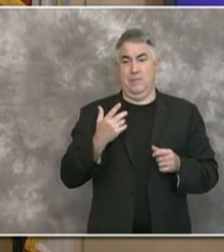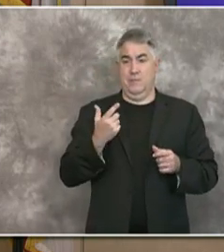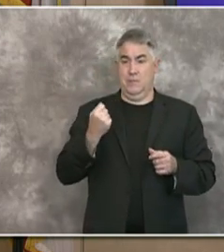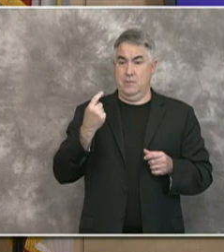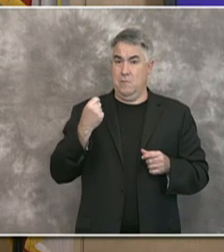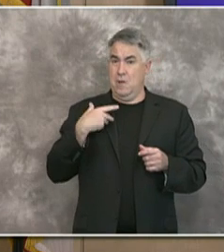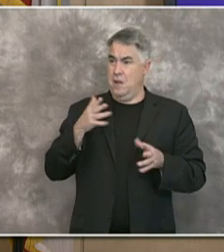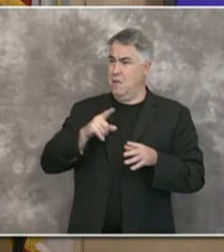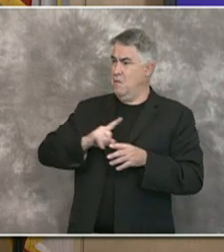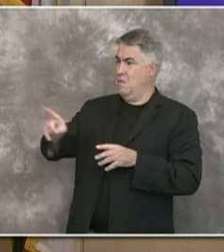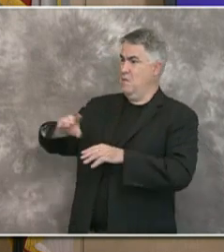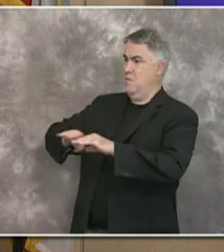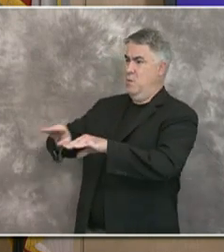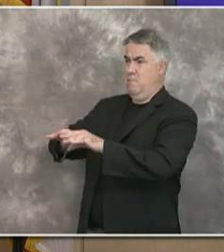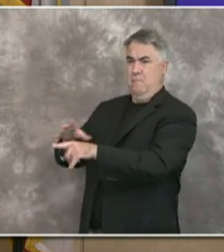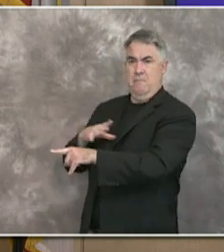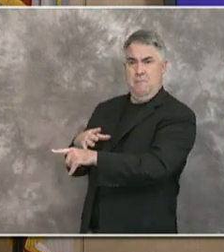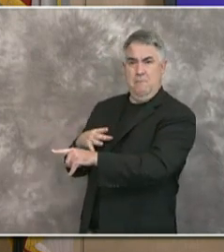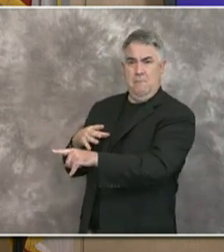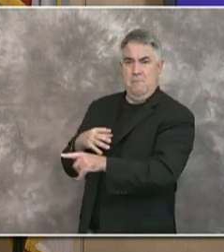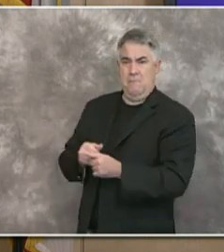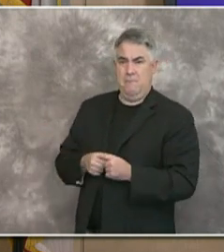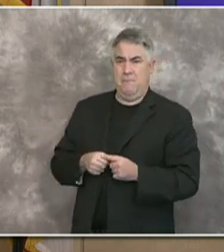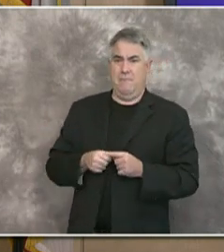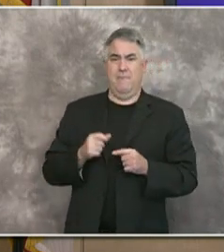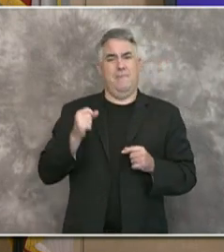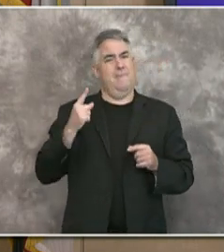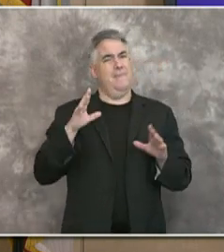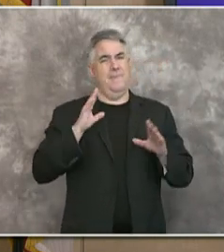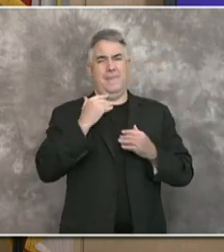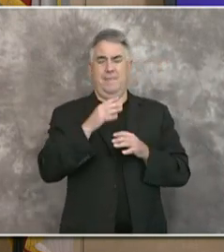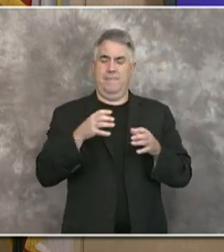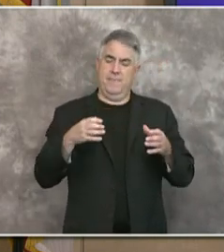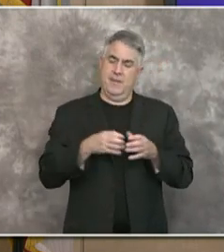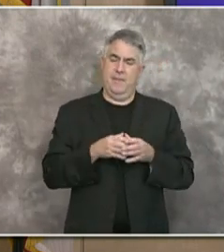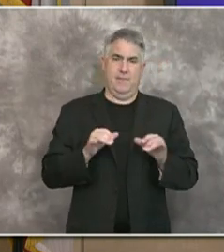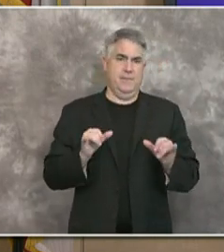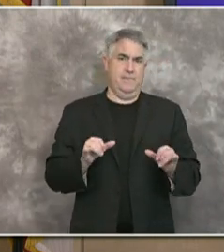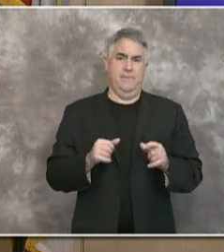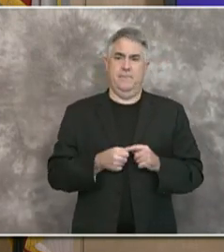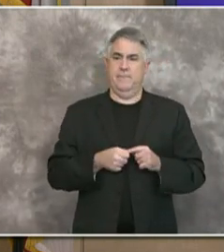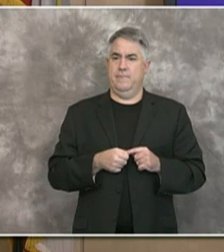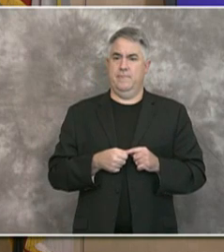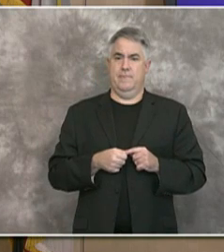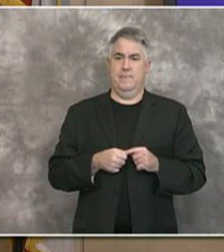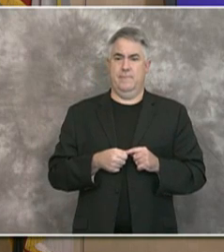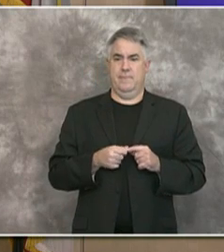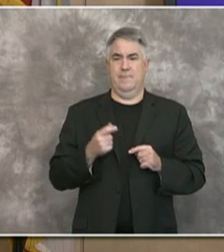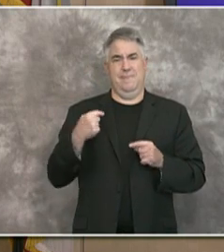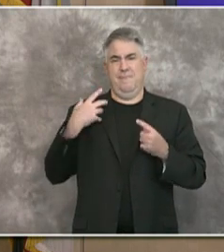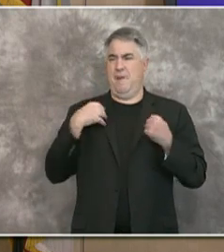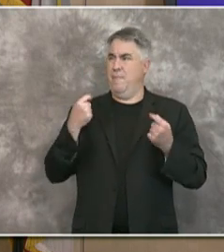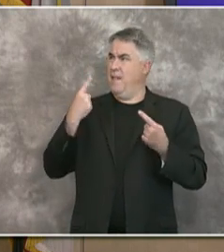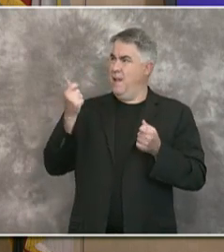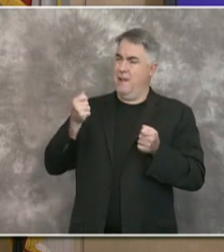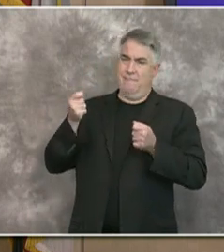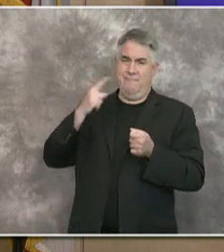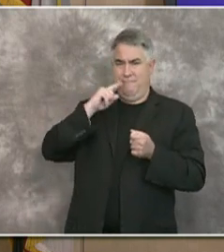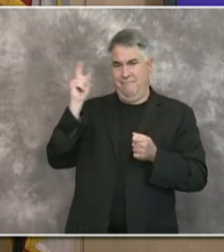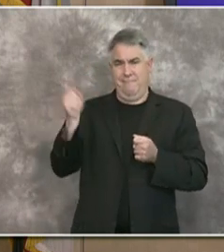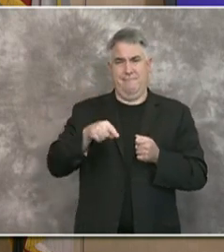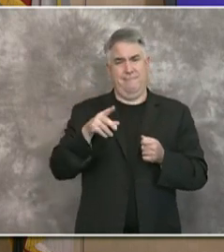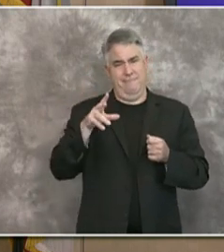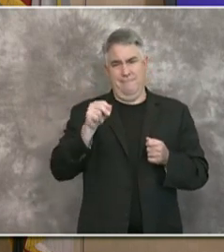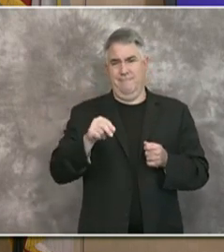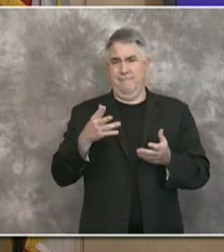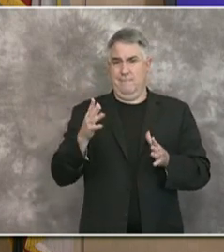and we've limited to date the gatherings on the beaches. It makes sense from a public health standpoint, and it makes sense in our desire to reopen things